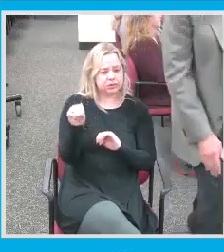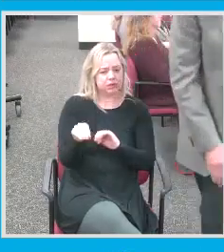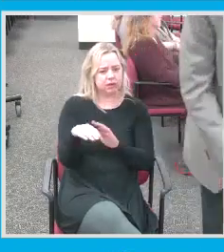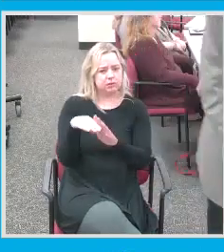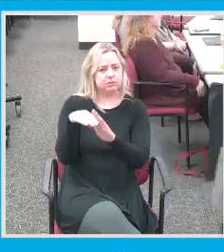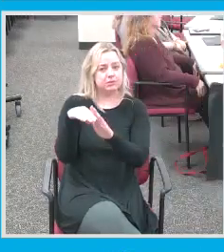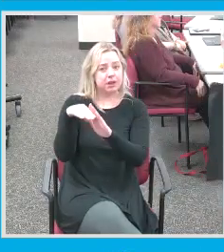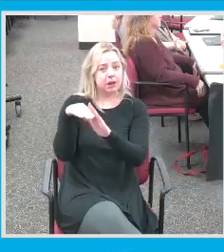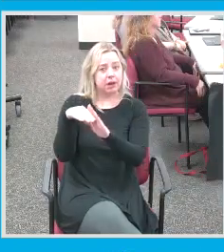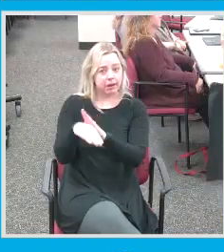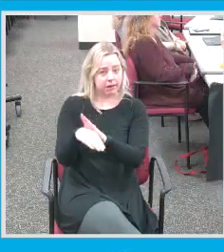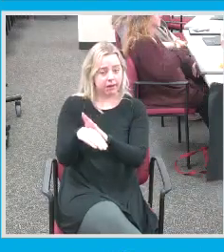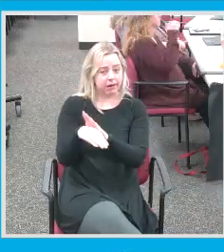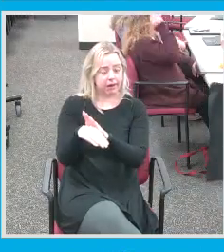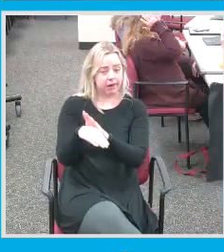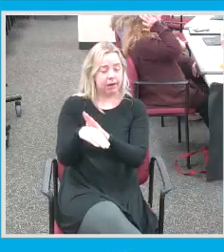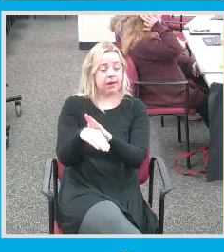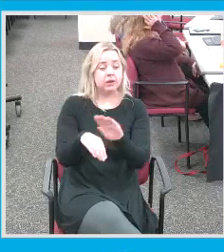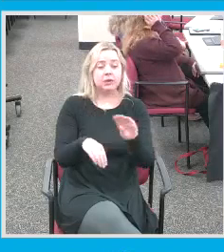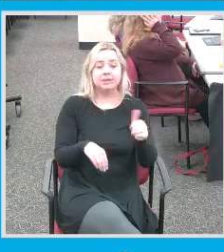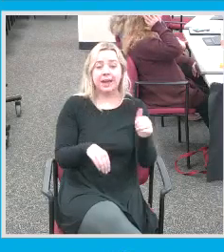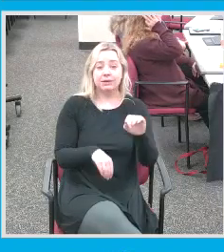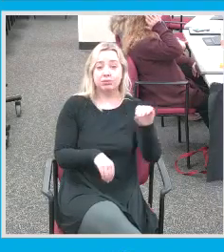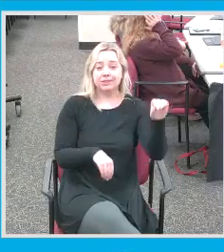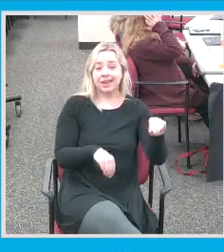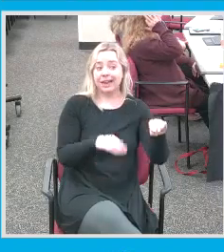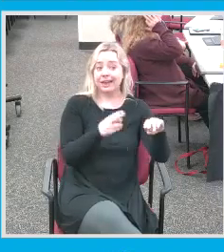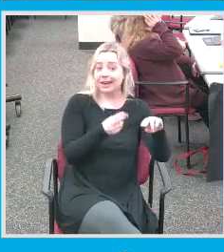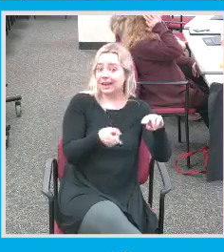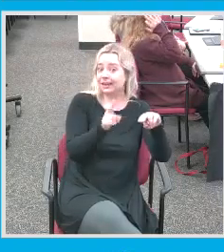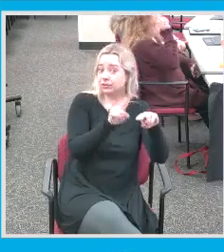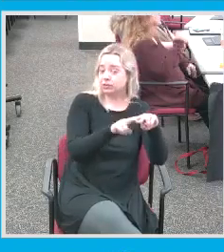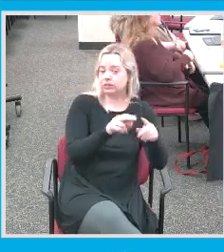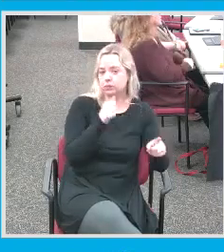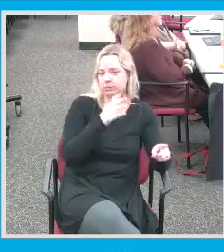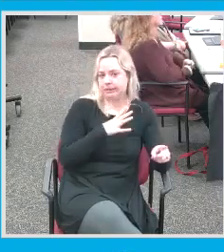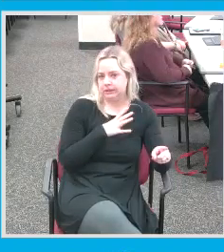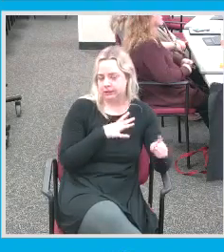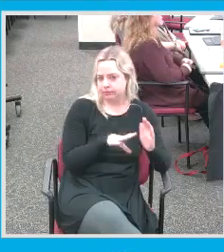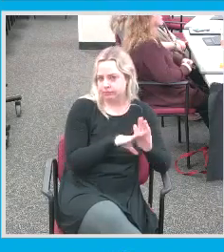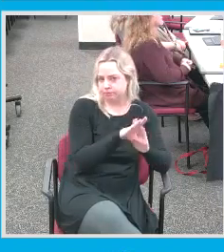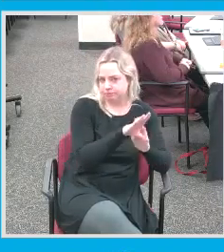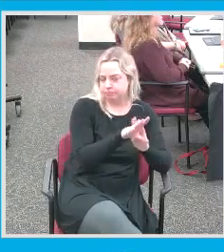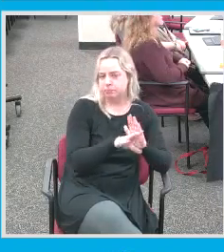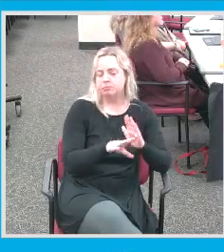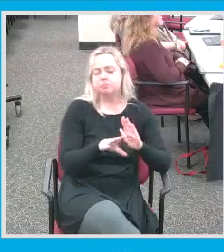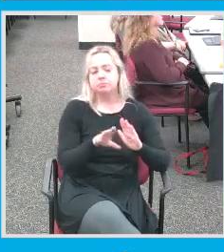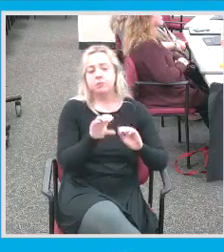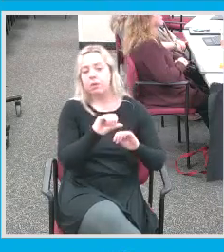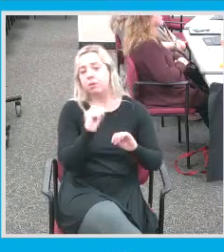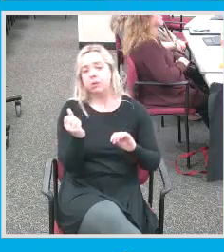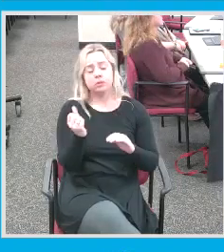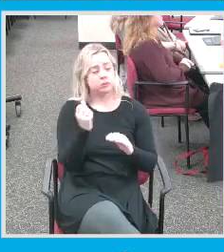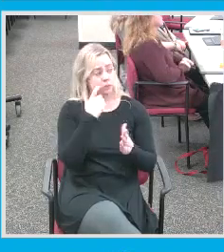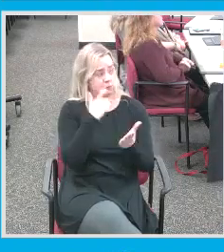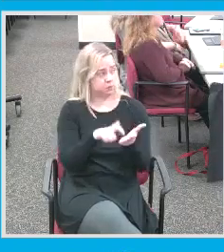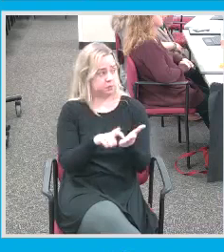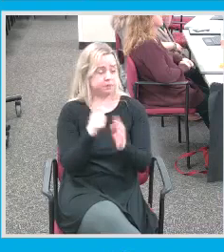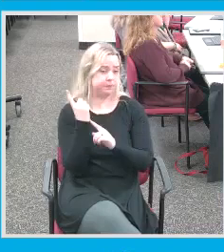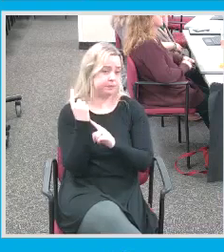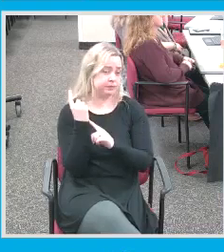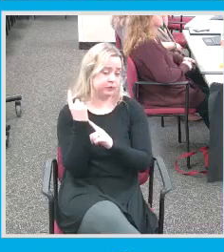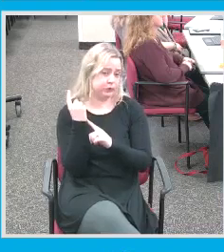women. I think that's important for us to all note. The other thing that we can see is that last